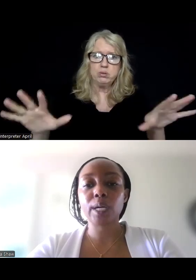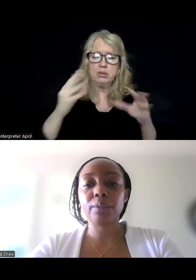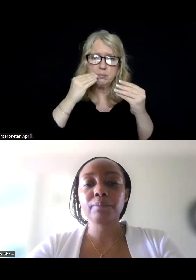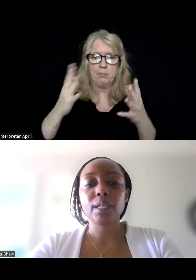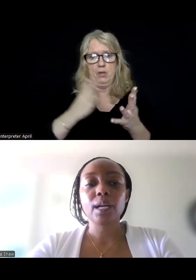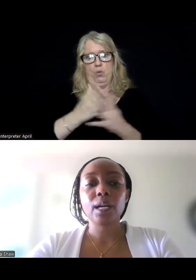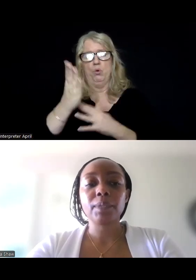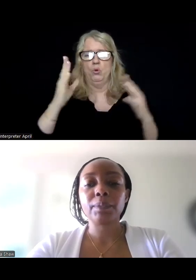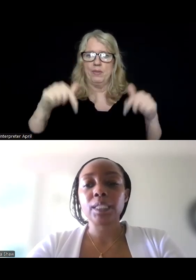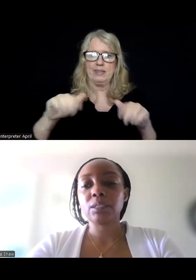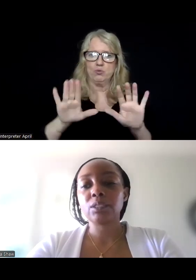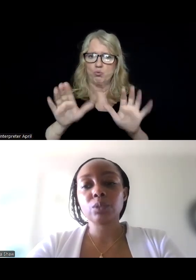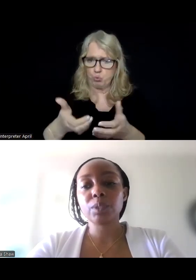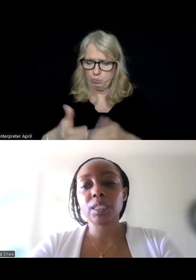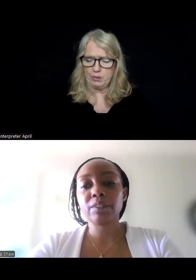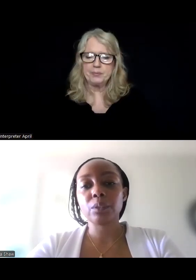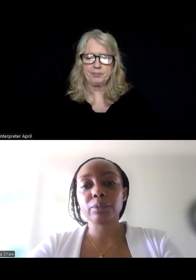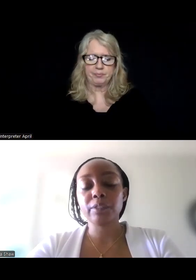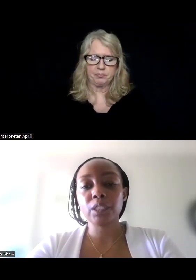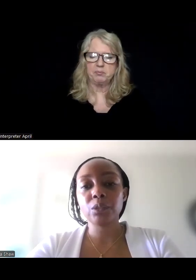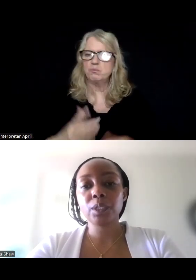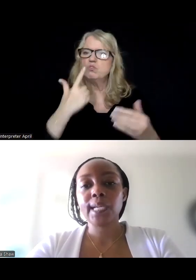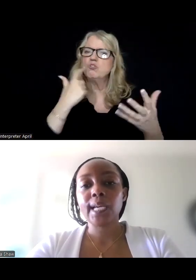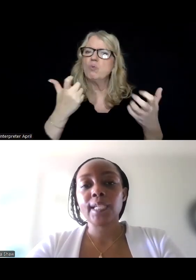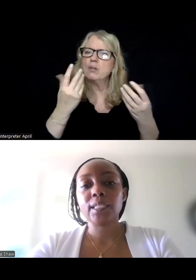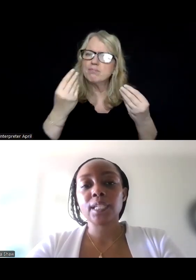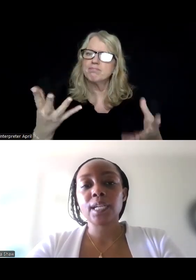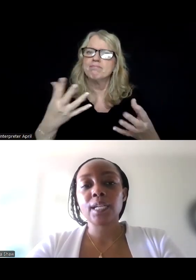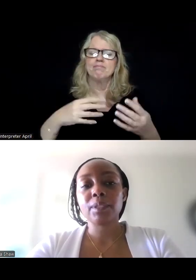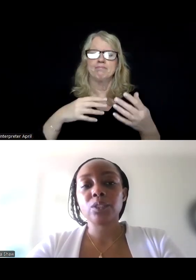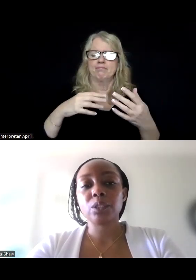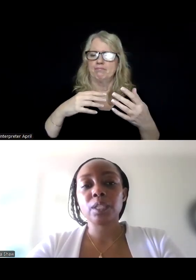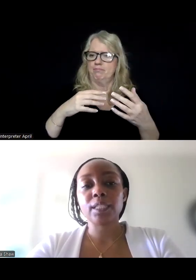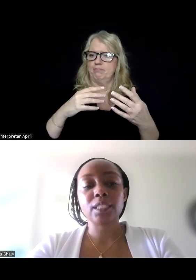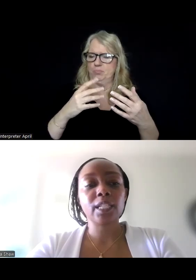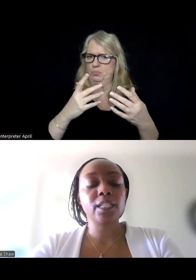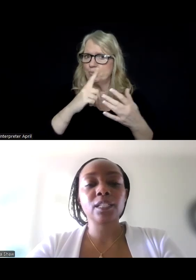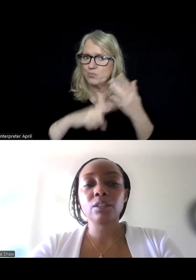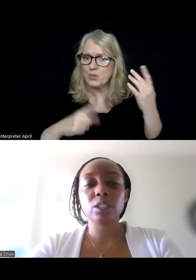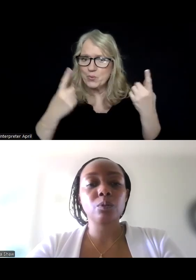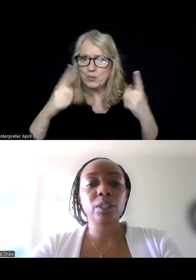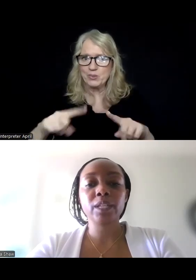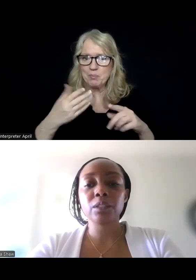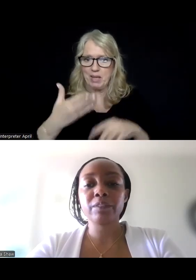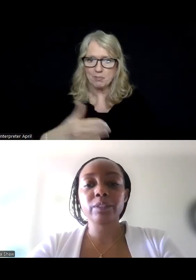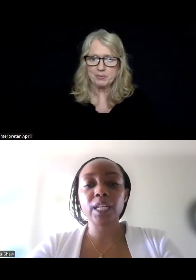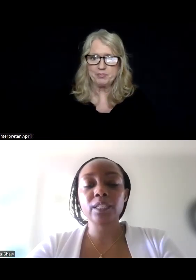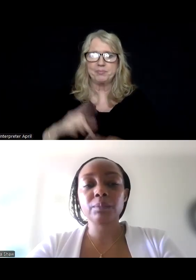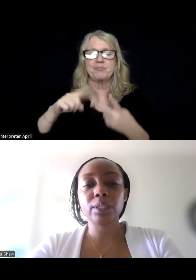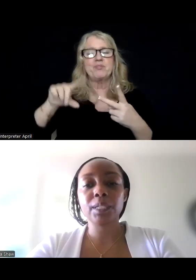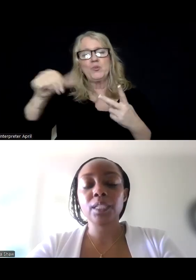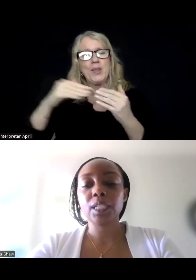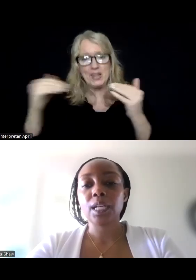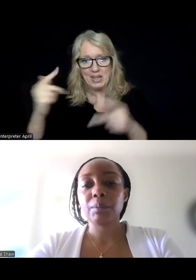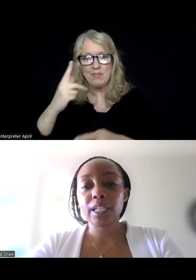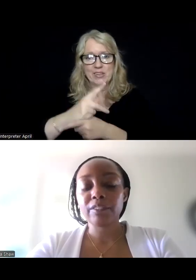as well. But just wanted to give a little preview and let you know that that's there. And also one of the other levels of care that's